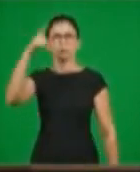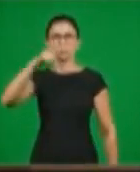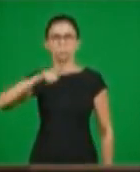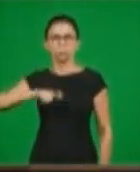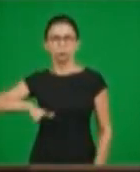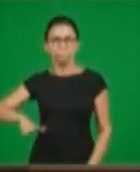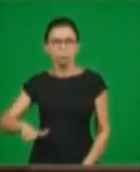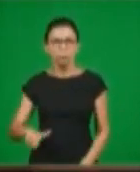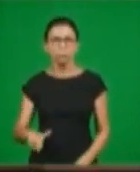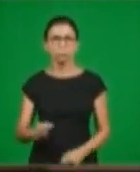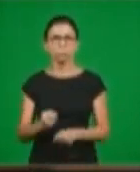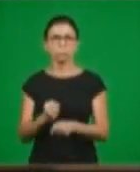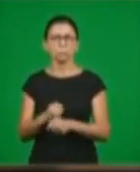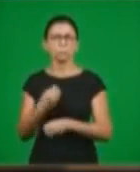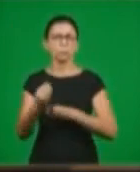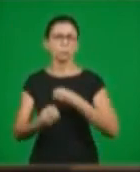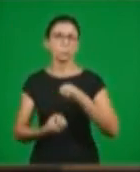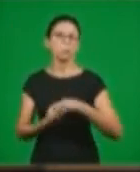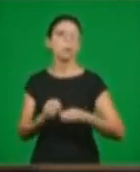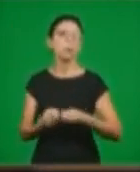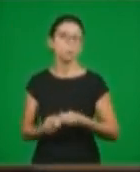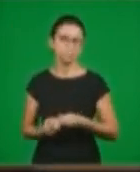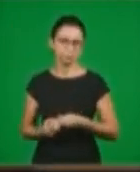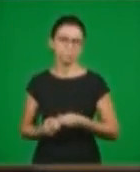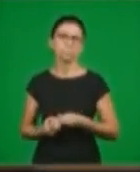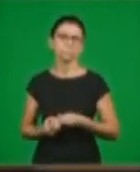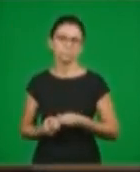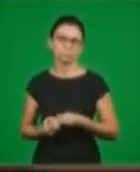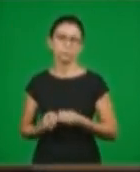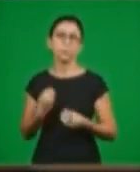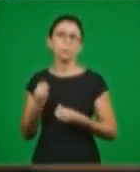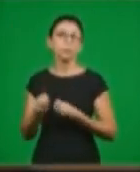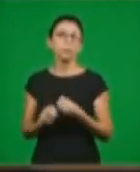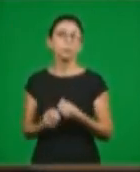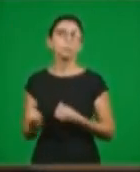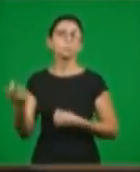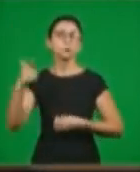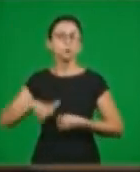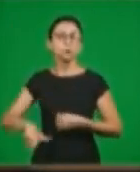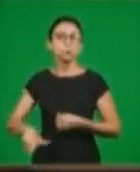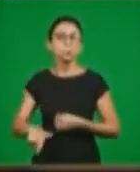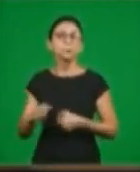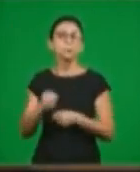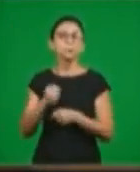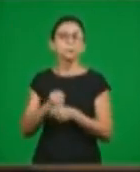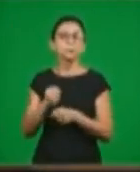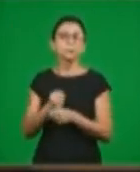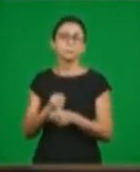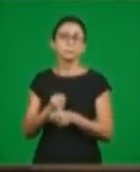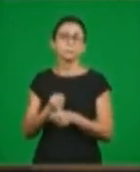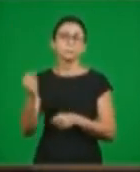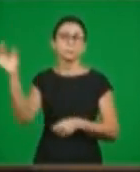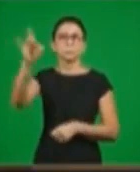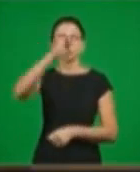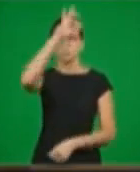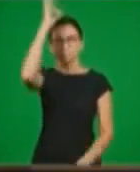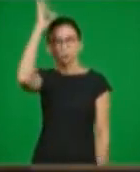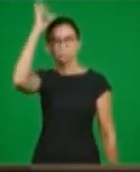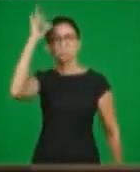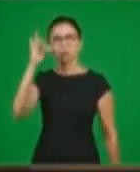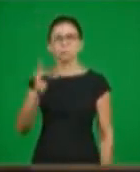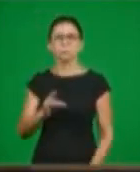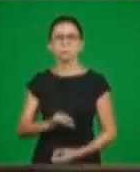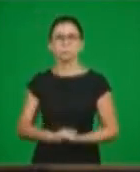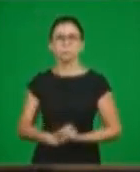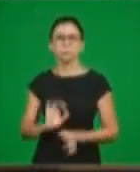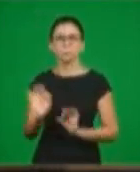the wall, and we're gonna probably talk about this in the next Sunday school, how we're gonna rebuild the walls. So write